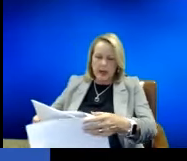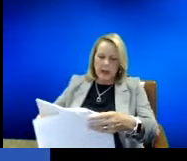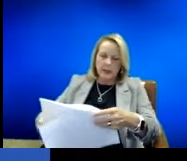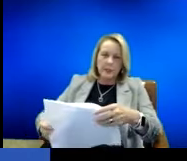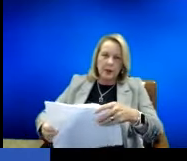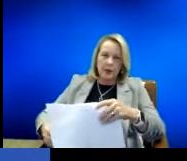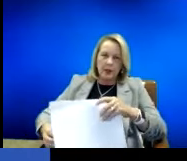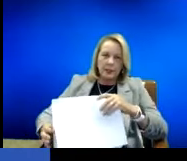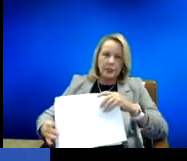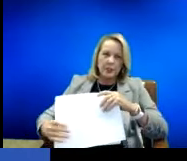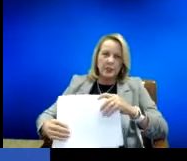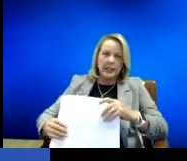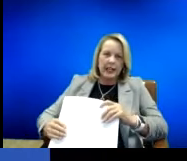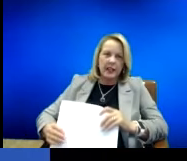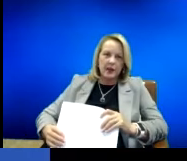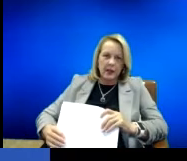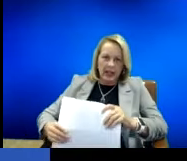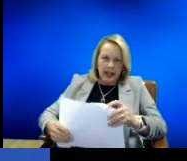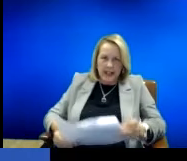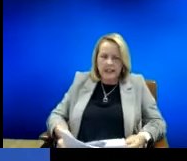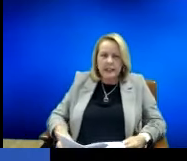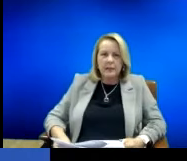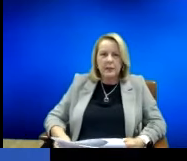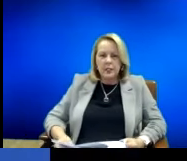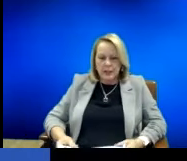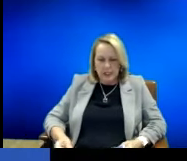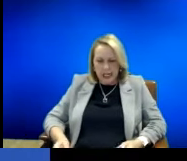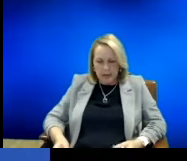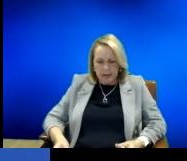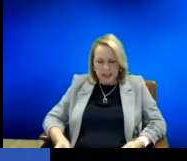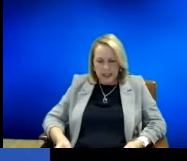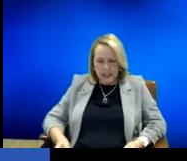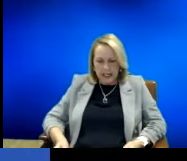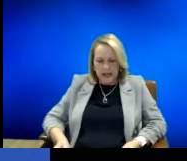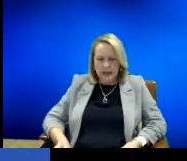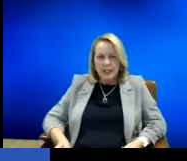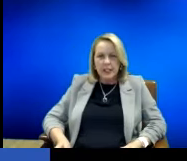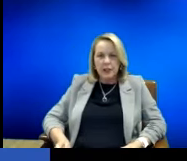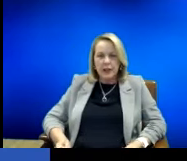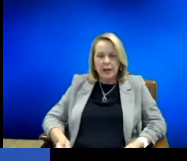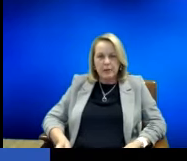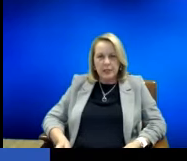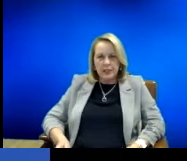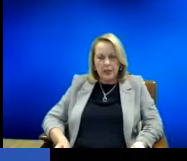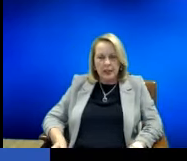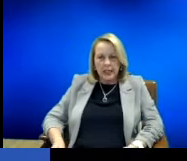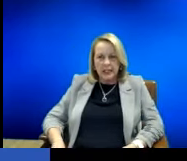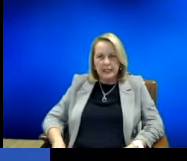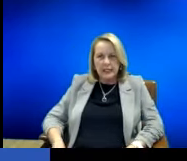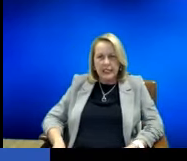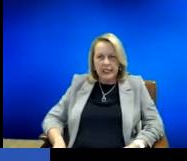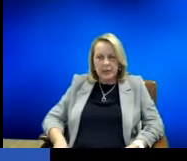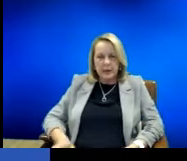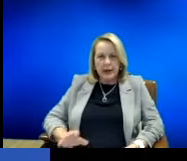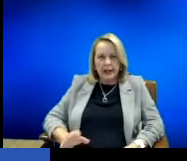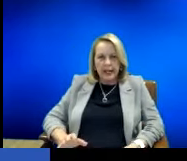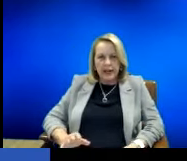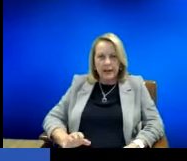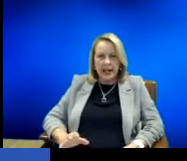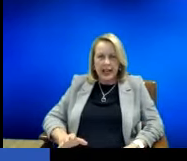To make withdrawals, you do that online. When you establish an account, you're able to go in and set